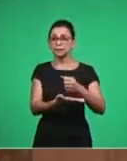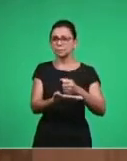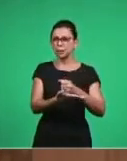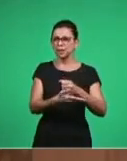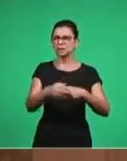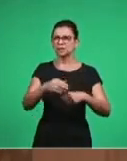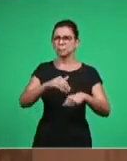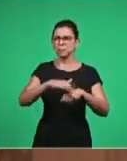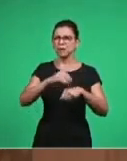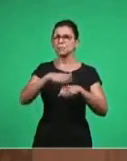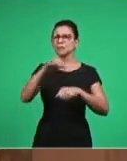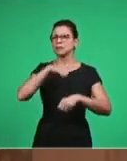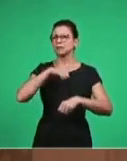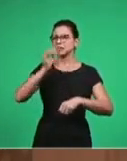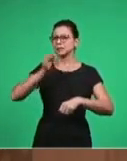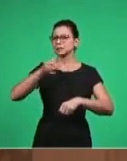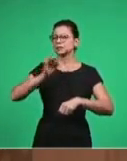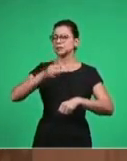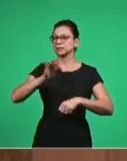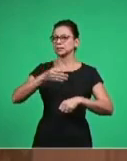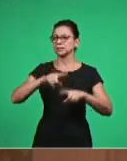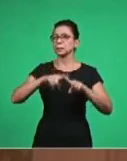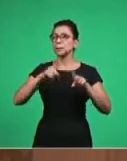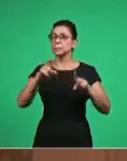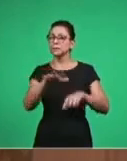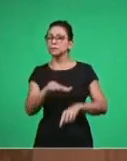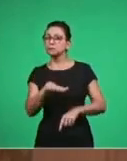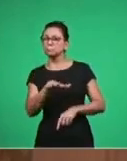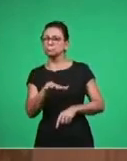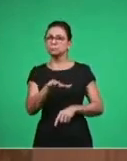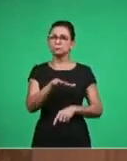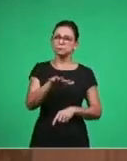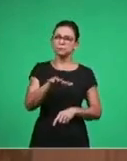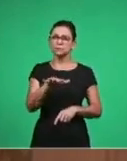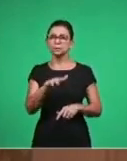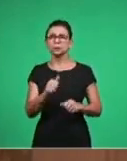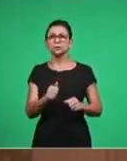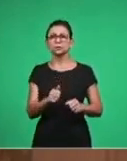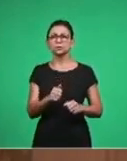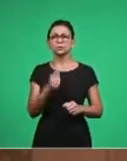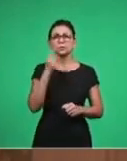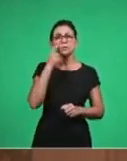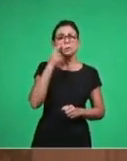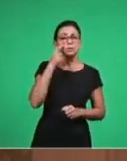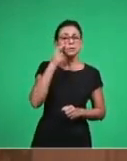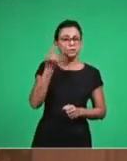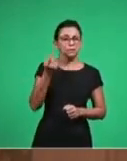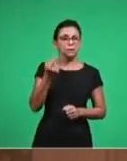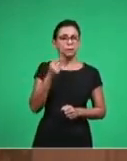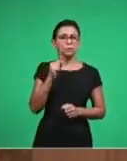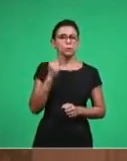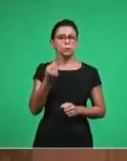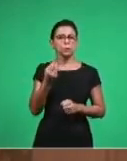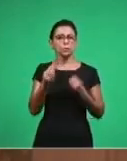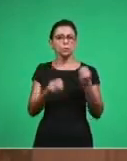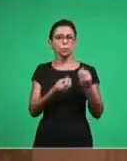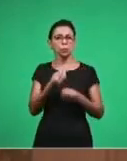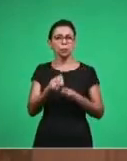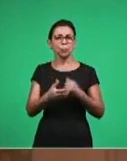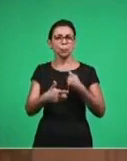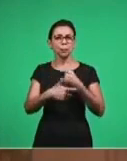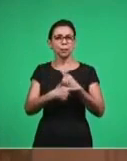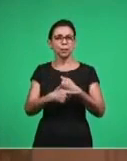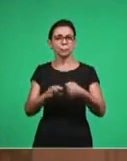There were two or three that we're going to be discussing today. Surely there's much more that we can find in the verses. We're going to